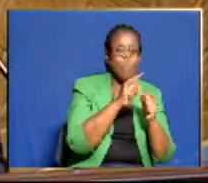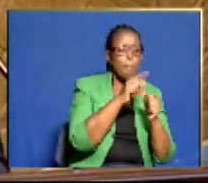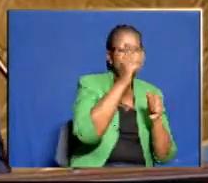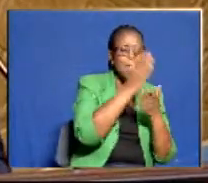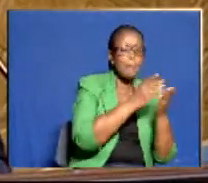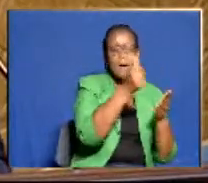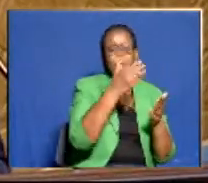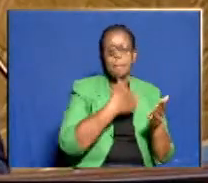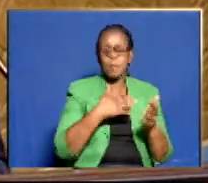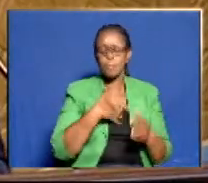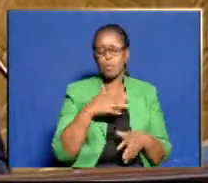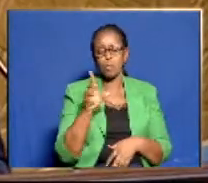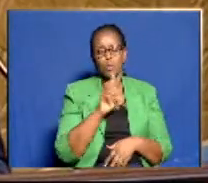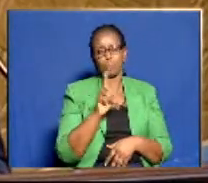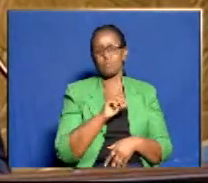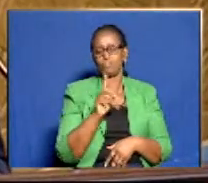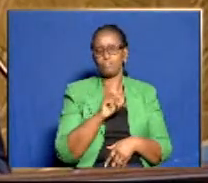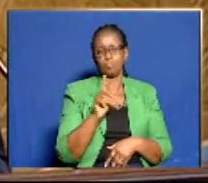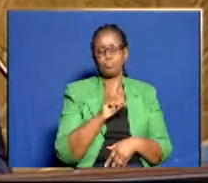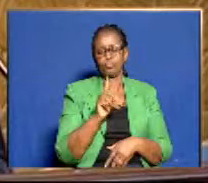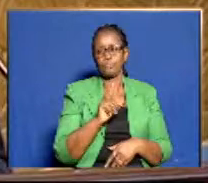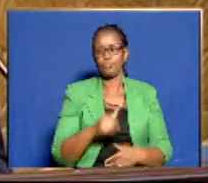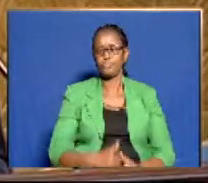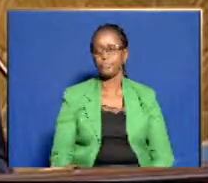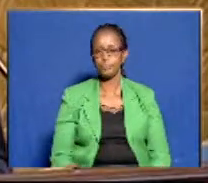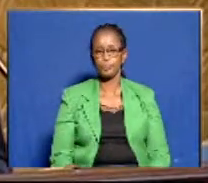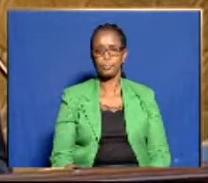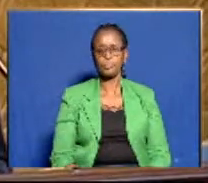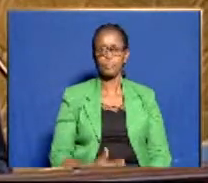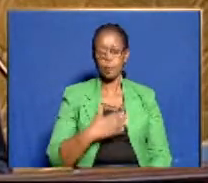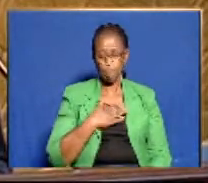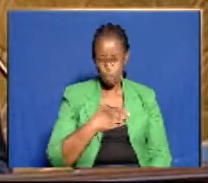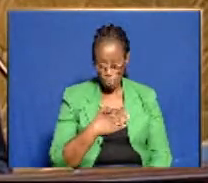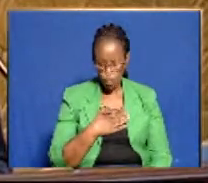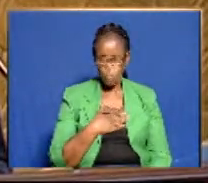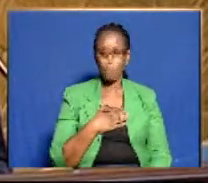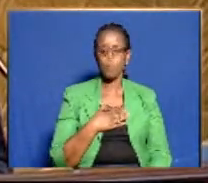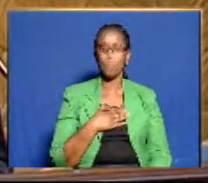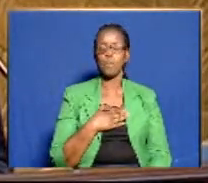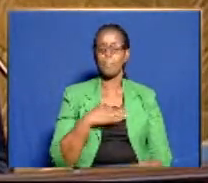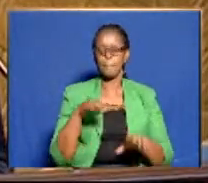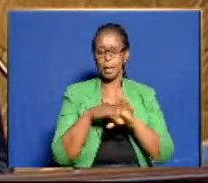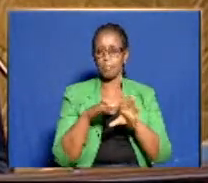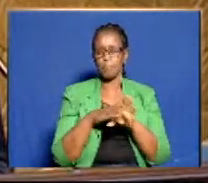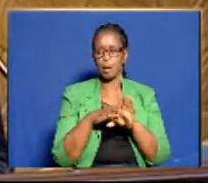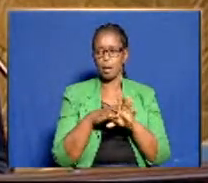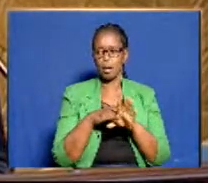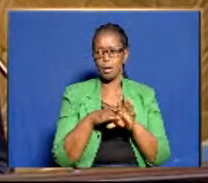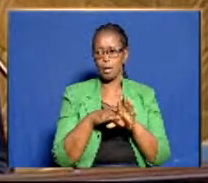So that is the way it is. The Honorable Mwakuona, the member for